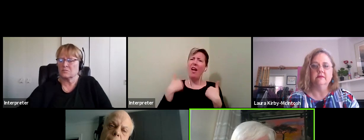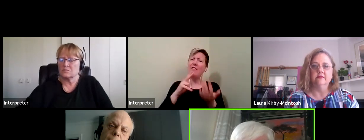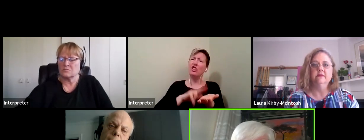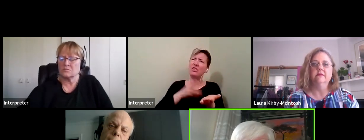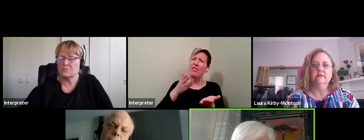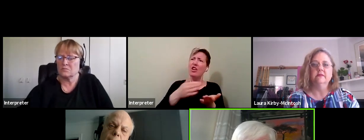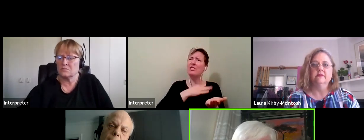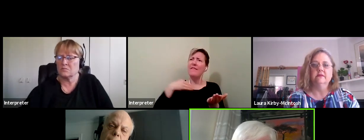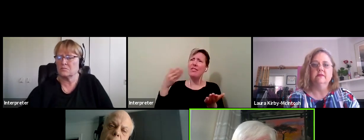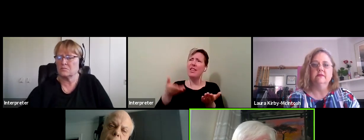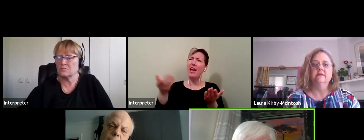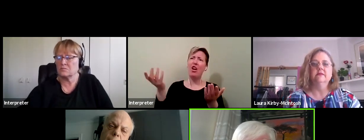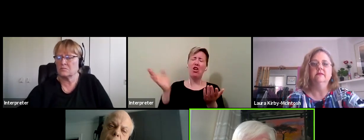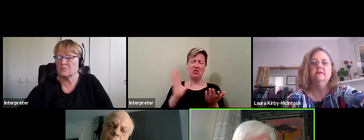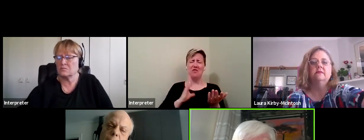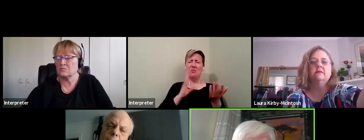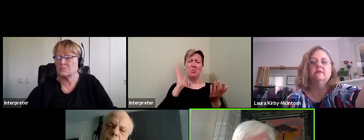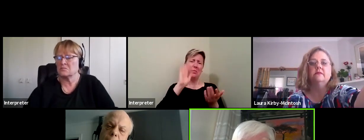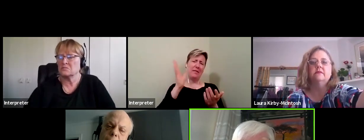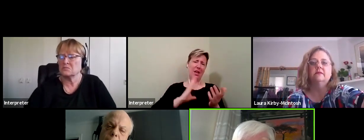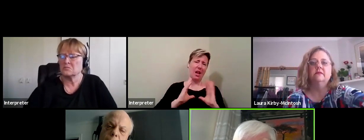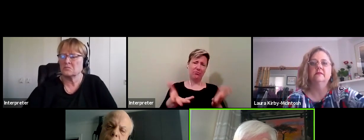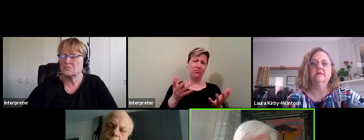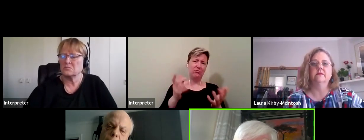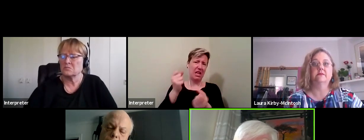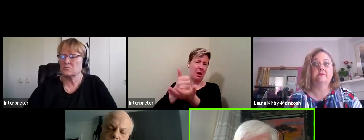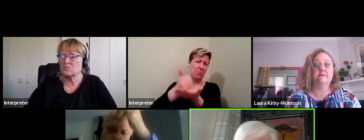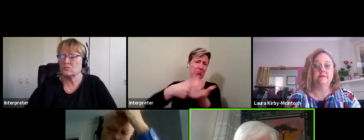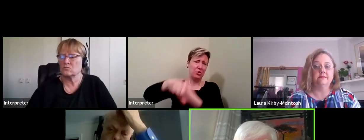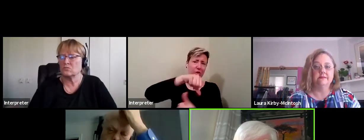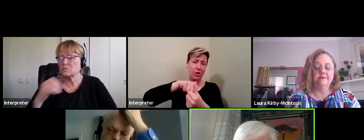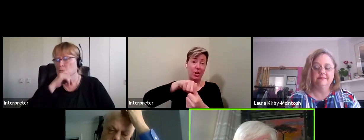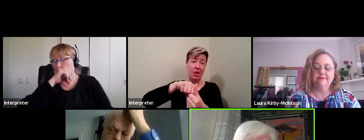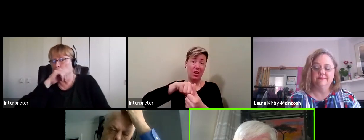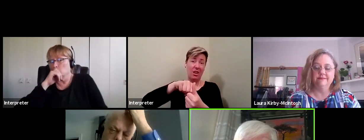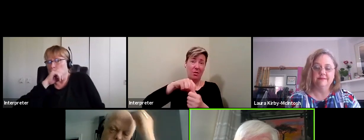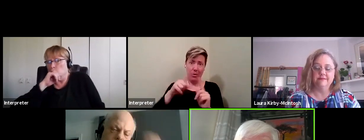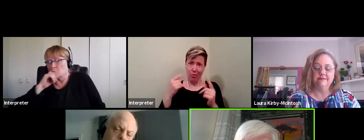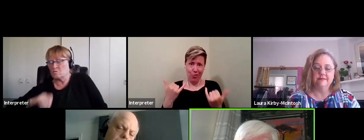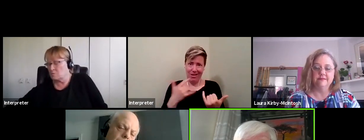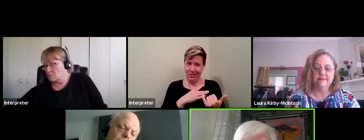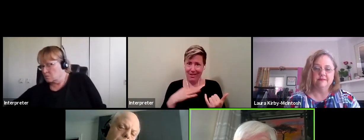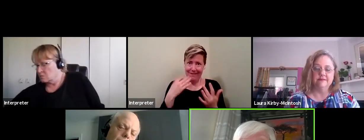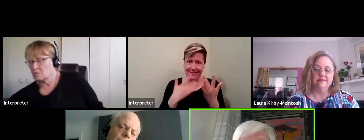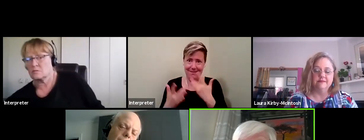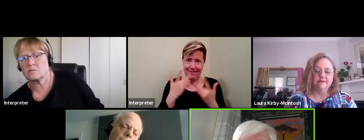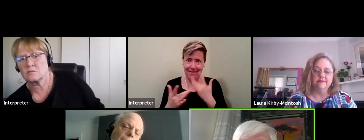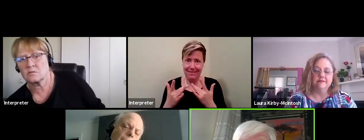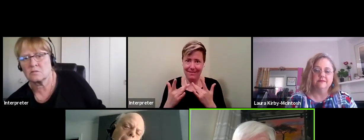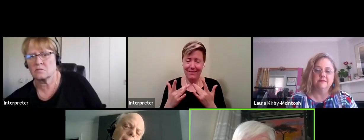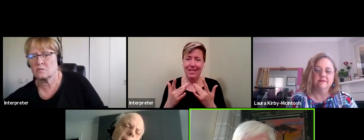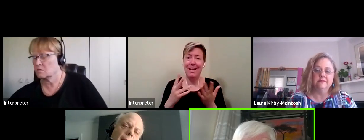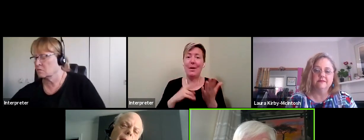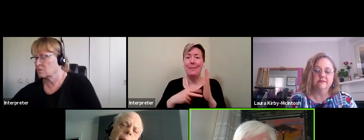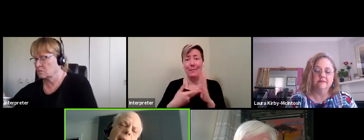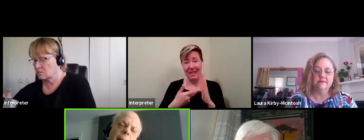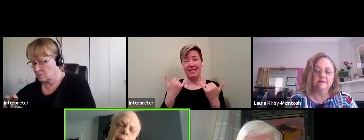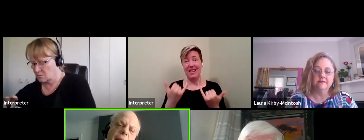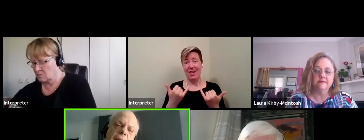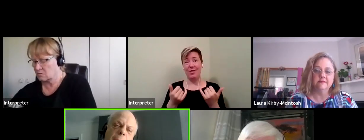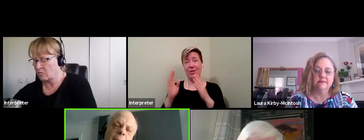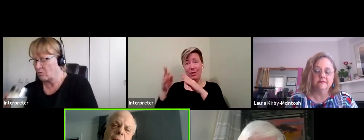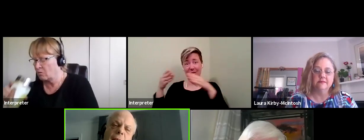now, there just isn't the staff to help the people that we have. So it really does rely on people for as long as they can helping themselves. Let